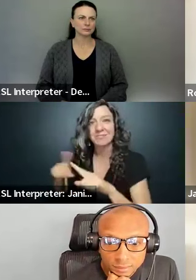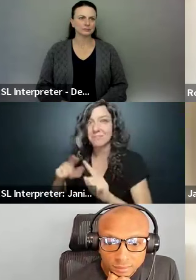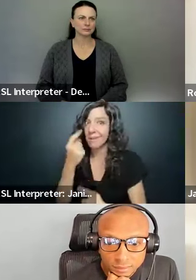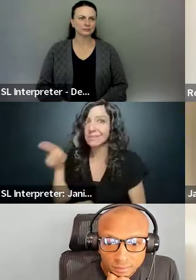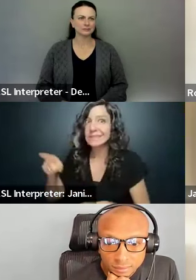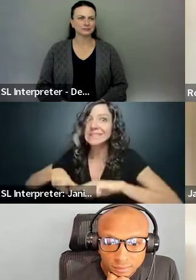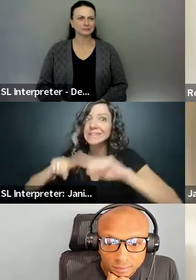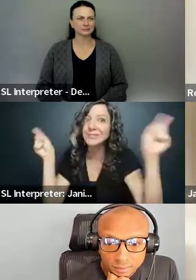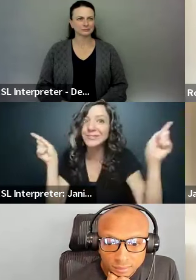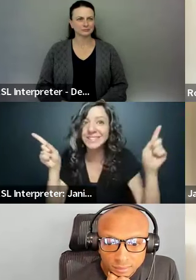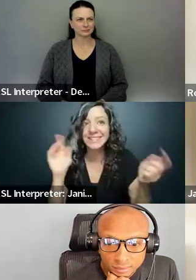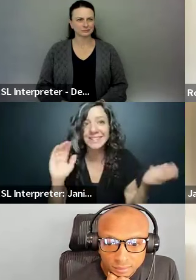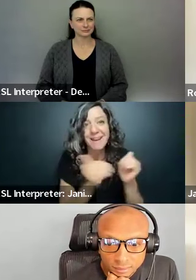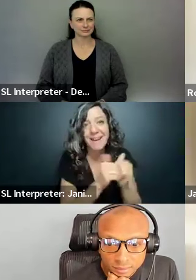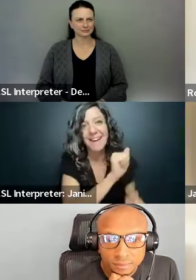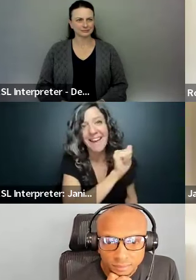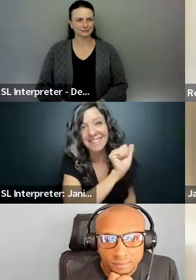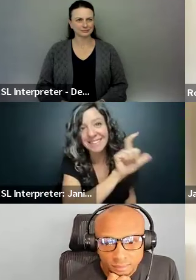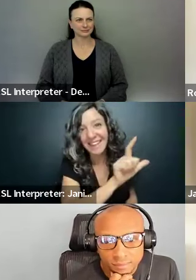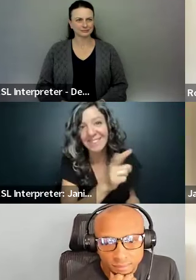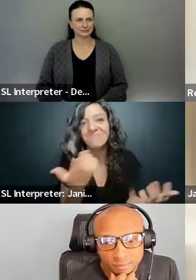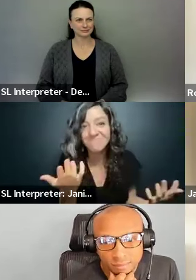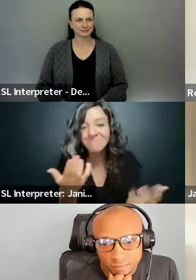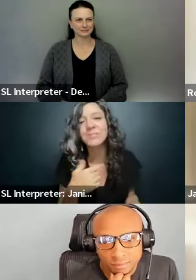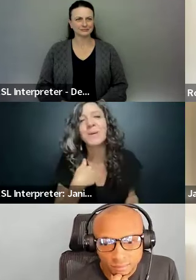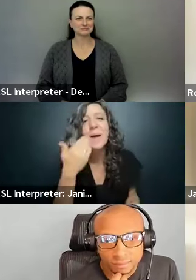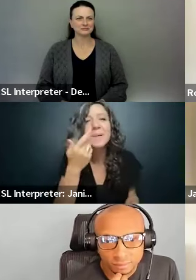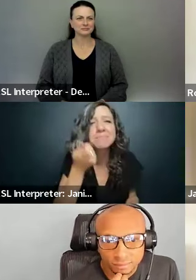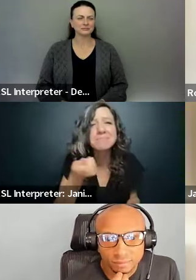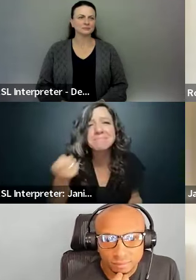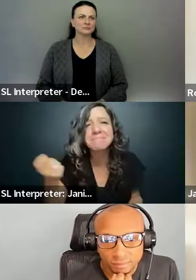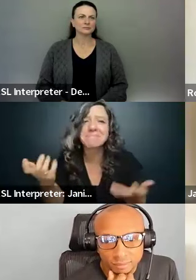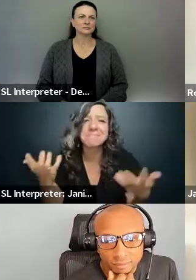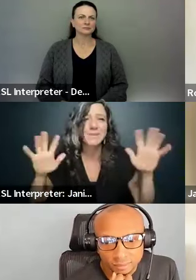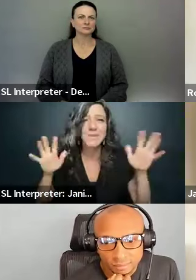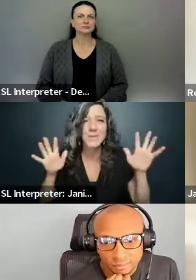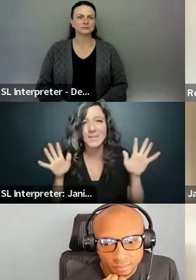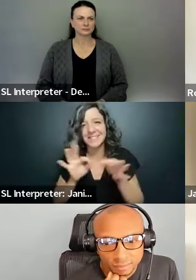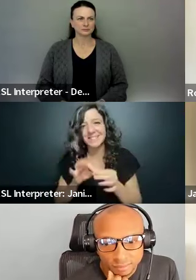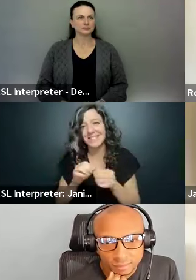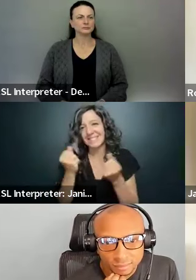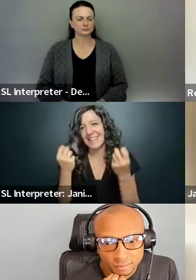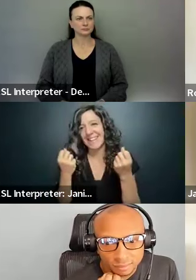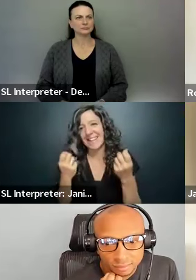Language. So I only know a little bit of sign language.